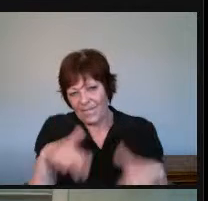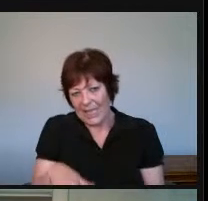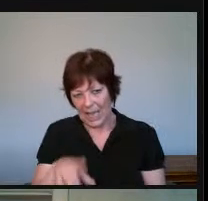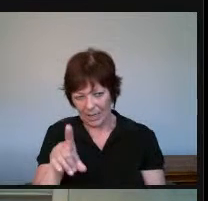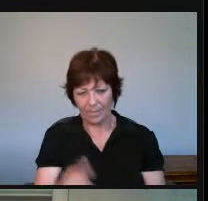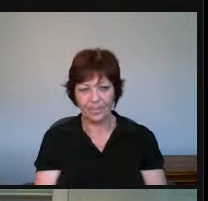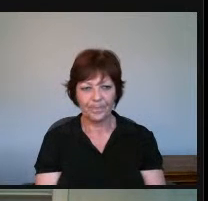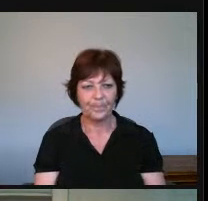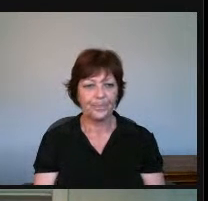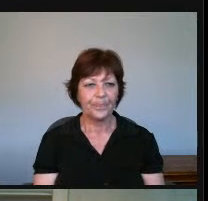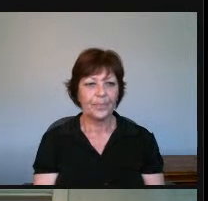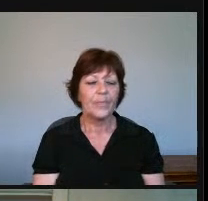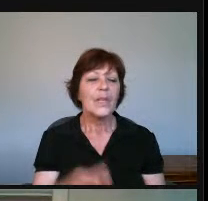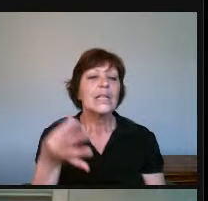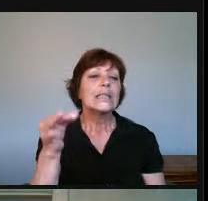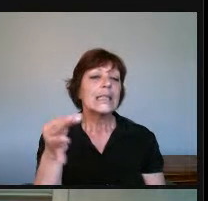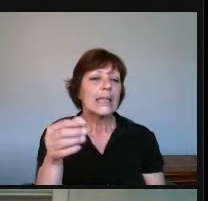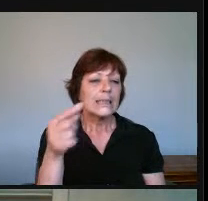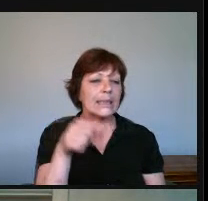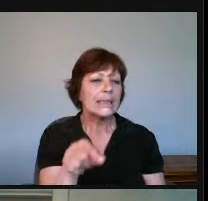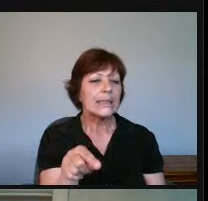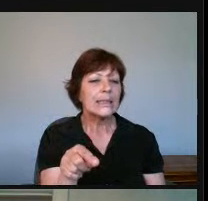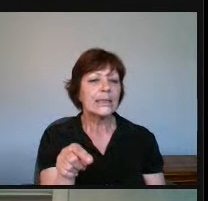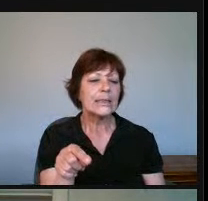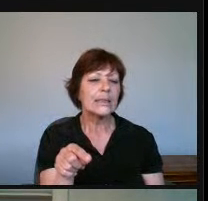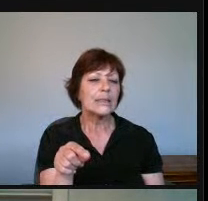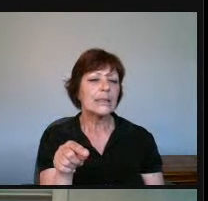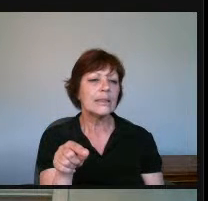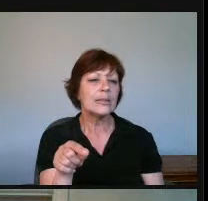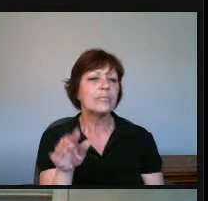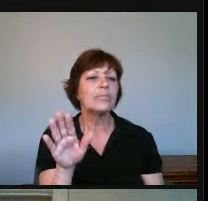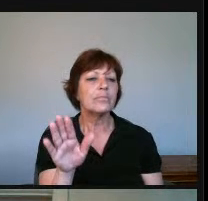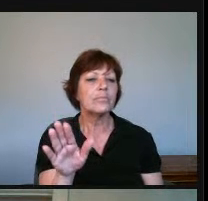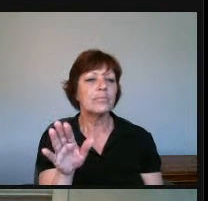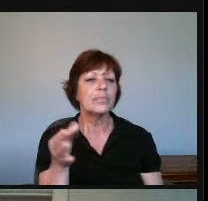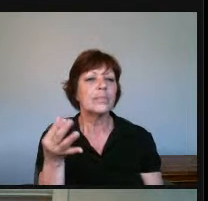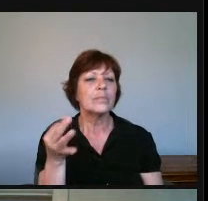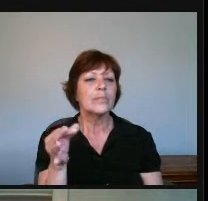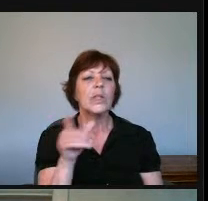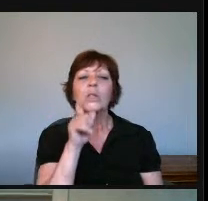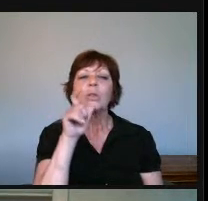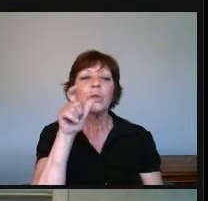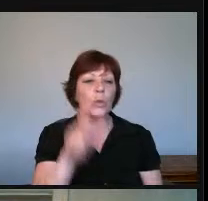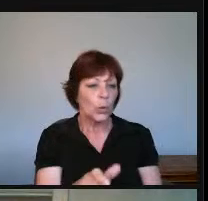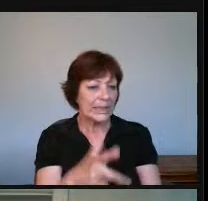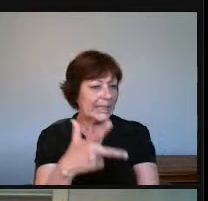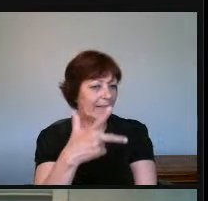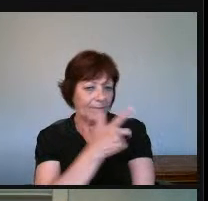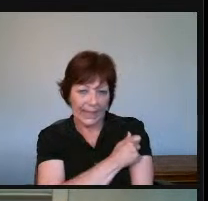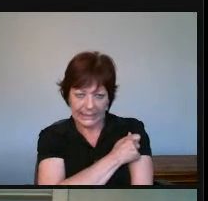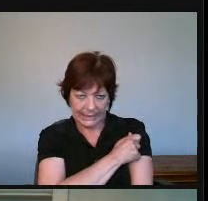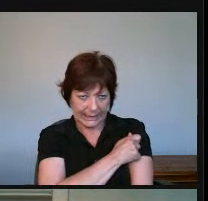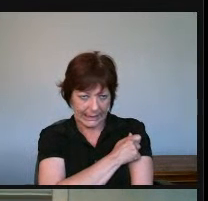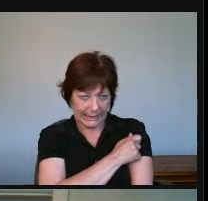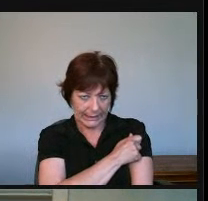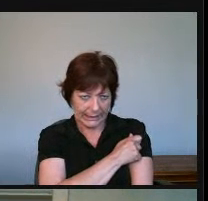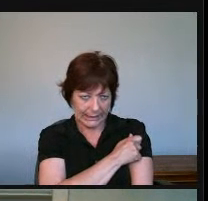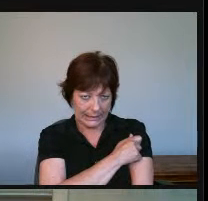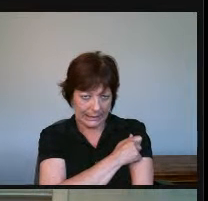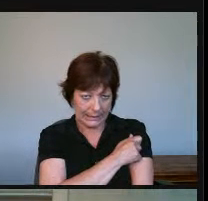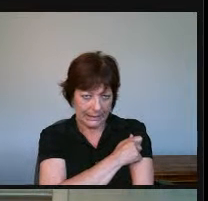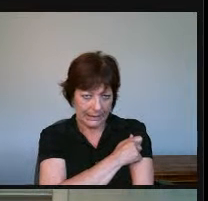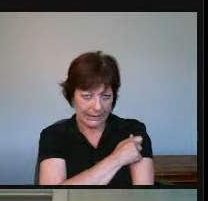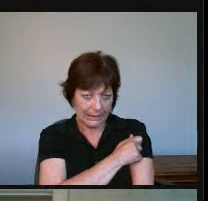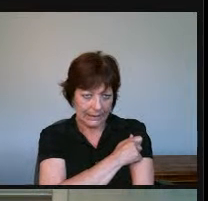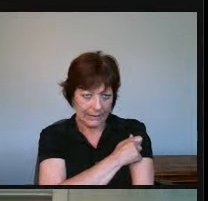No. And on 19, we're just walking through this very slowly here. 19, you don't need a vaccine. You might